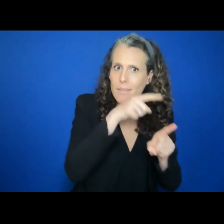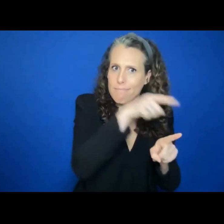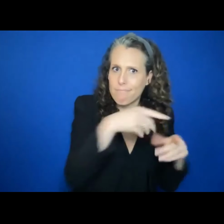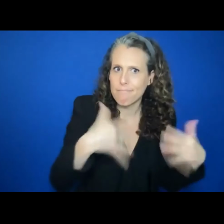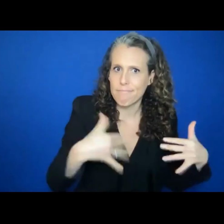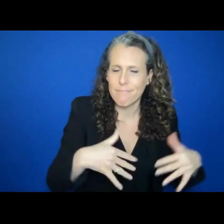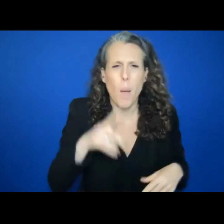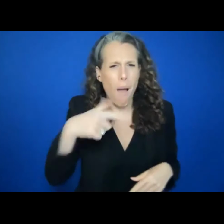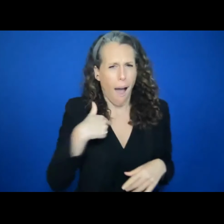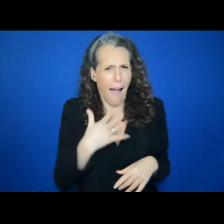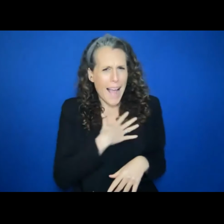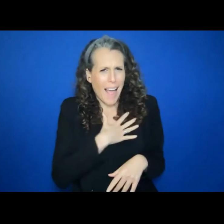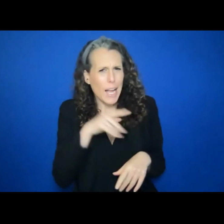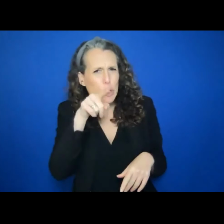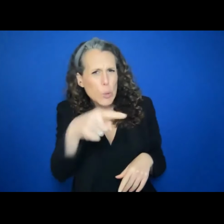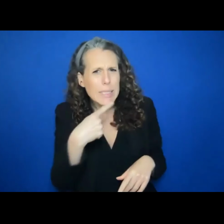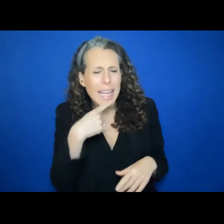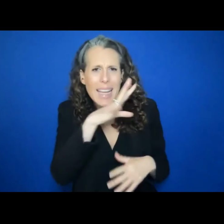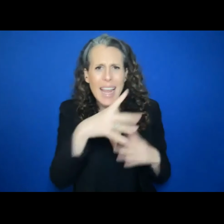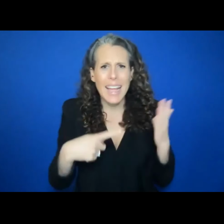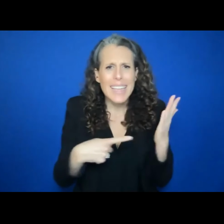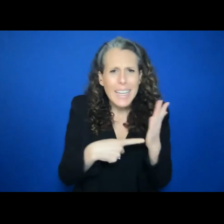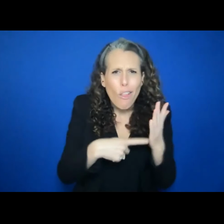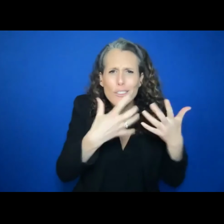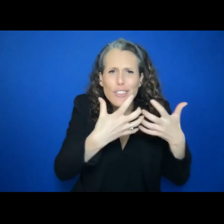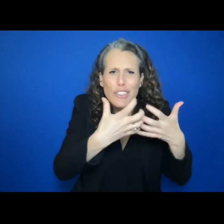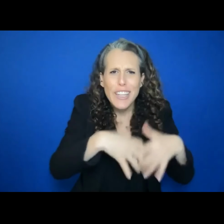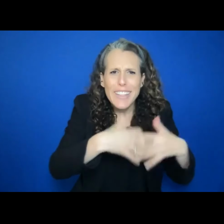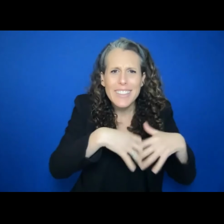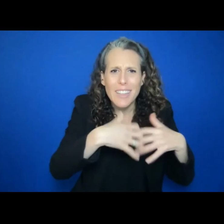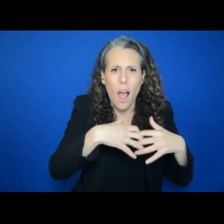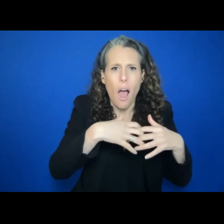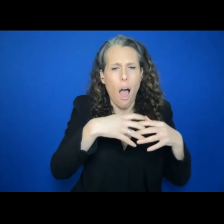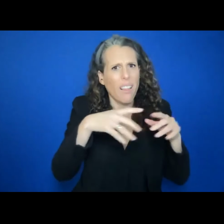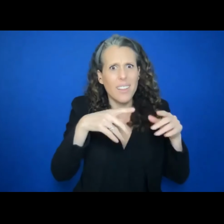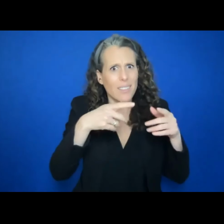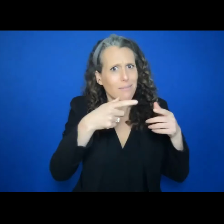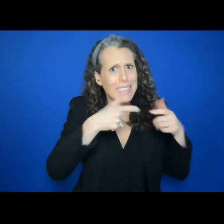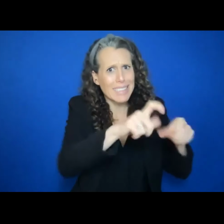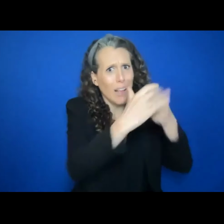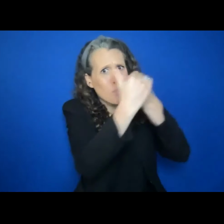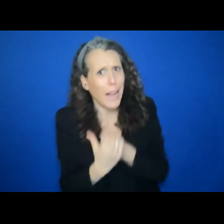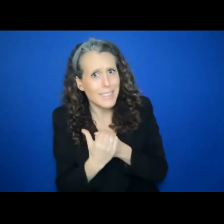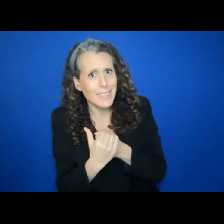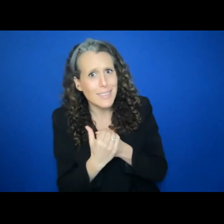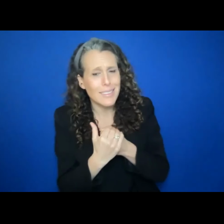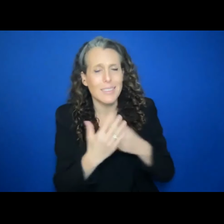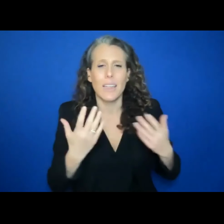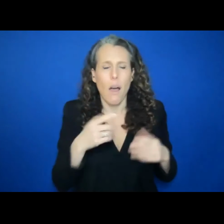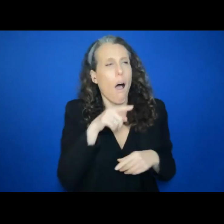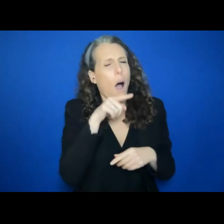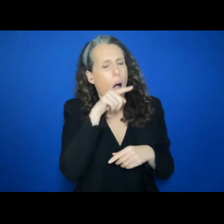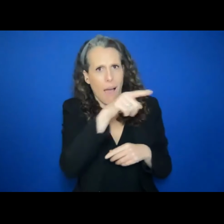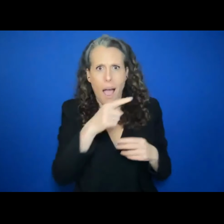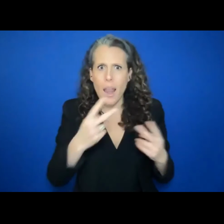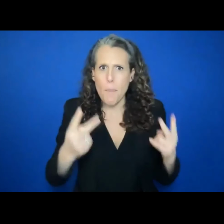I liked what you said about the technology being used as oppression, as a tool of oppression, and I think that's a very important